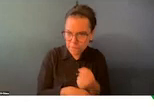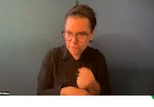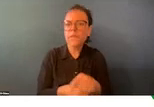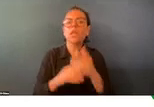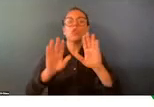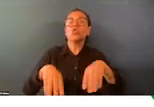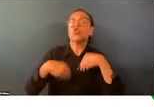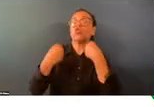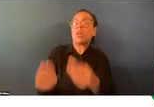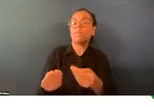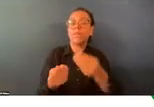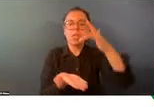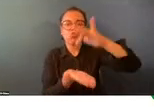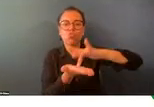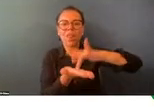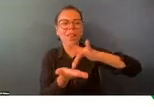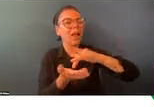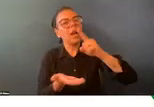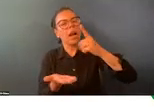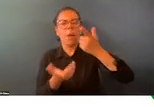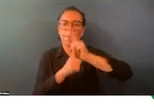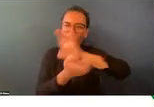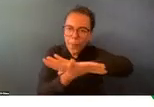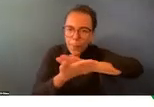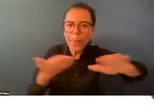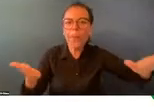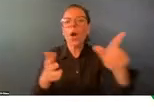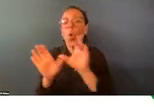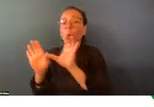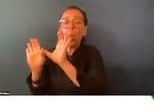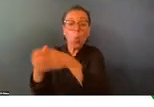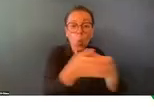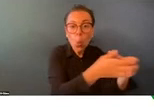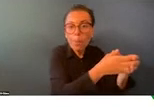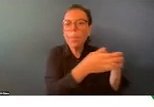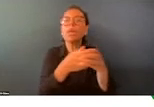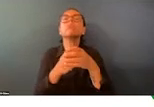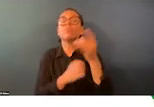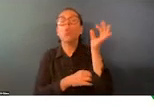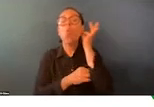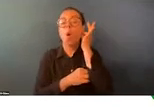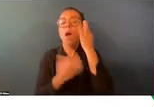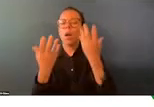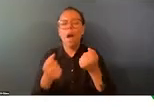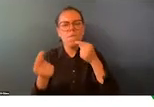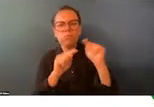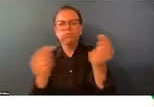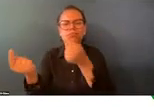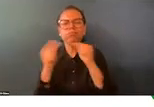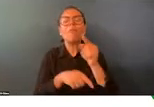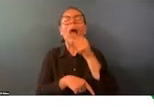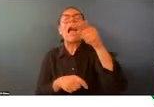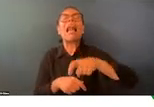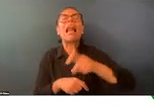schemes and sanitation facilities. We also conduct focus groups with vulnerable people, women and girls, to explore their needs and